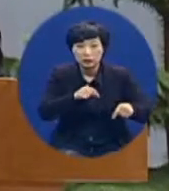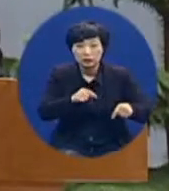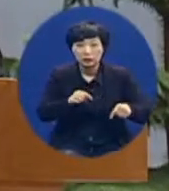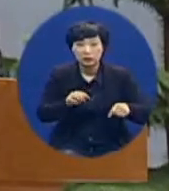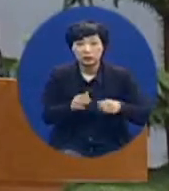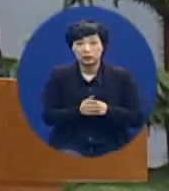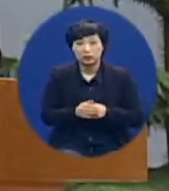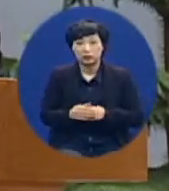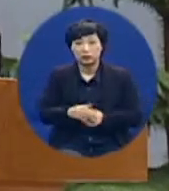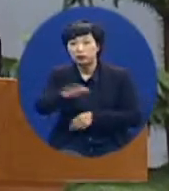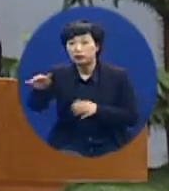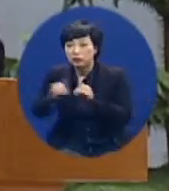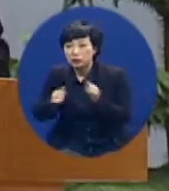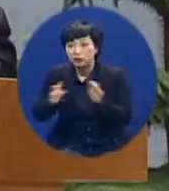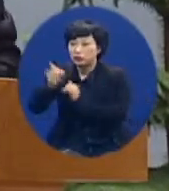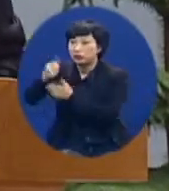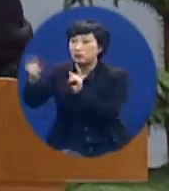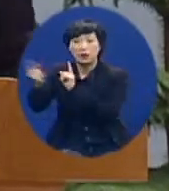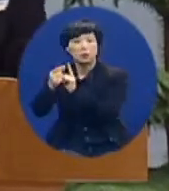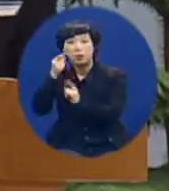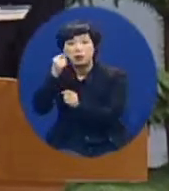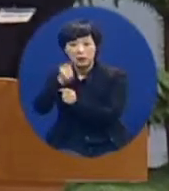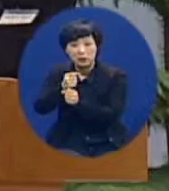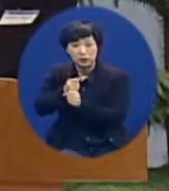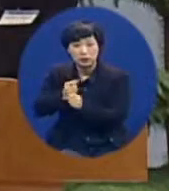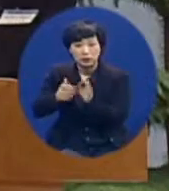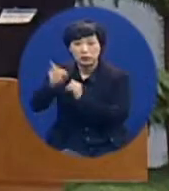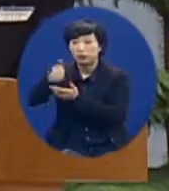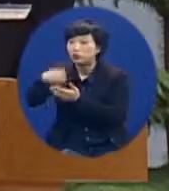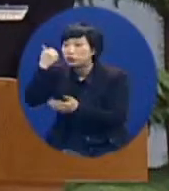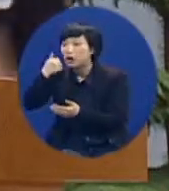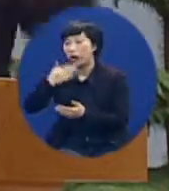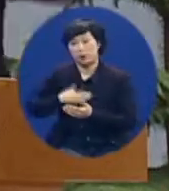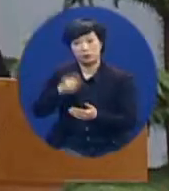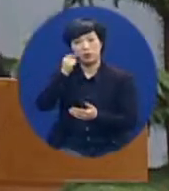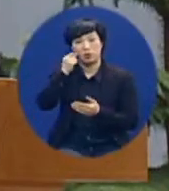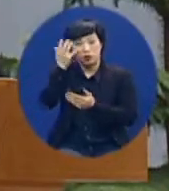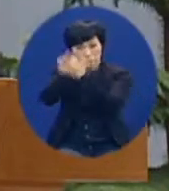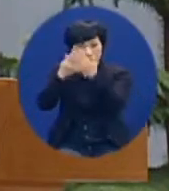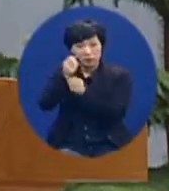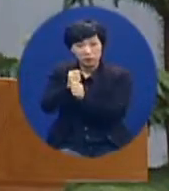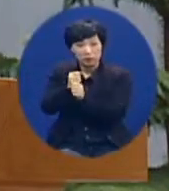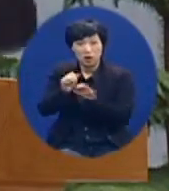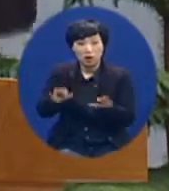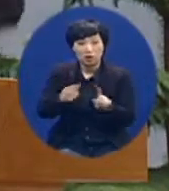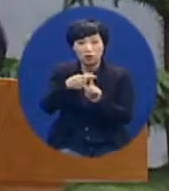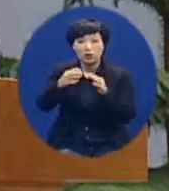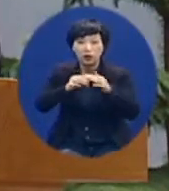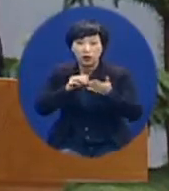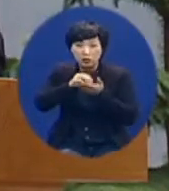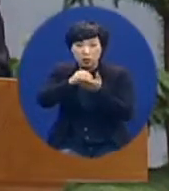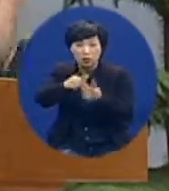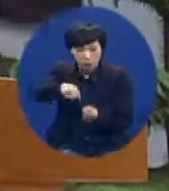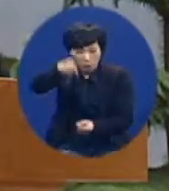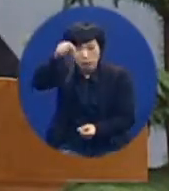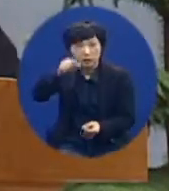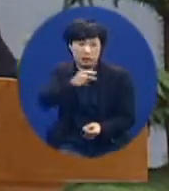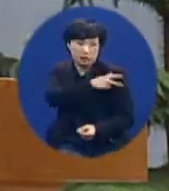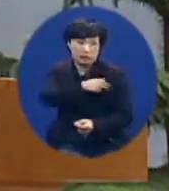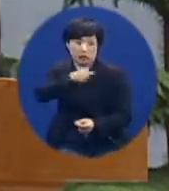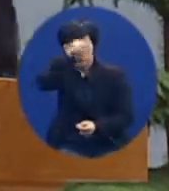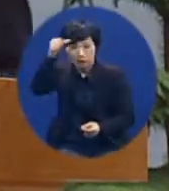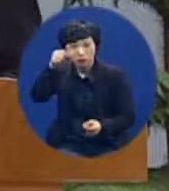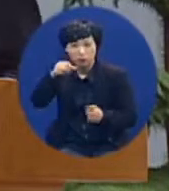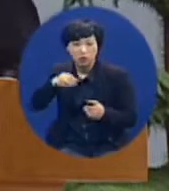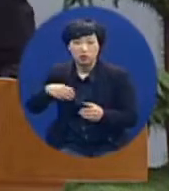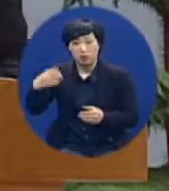The powers of this dark world prevent us from meeting Jesus. Many deacons and elders live